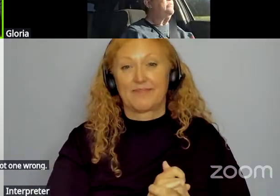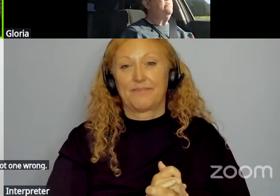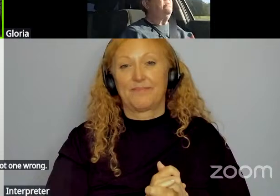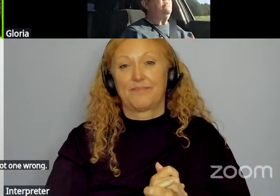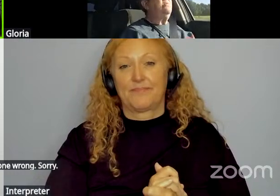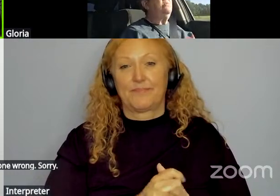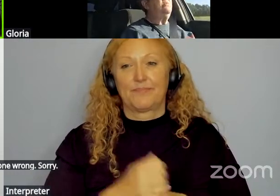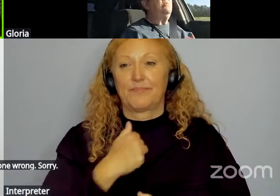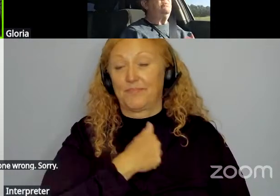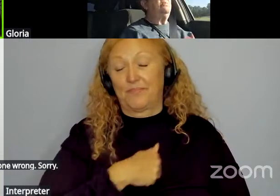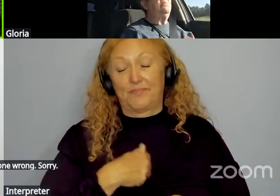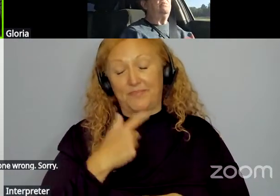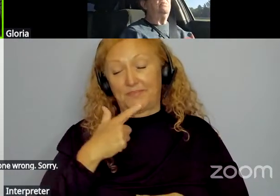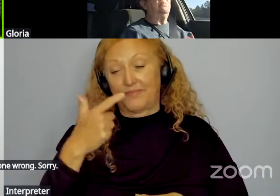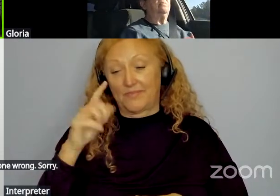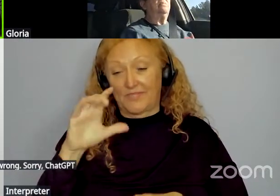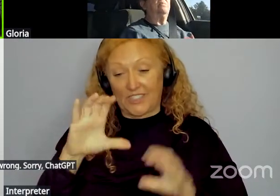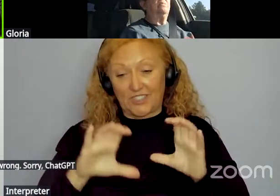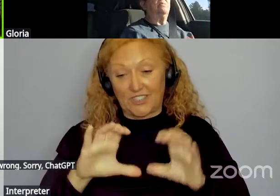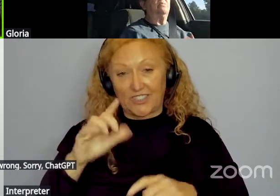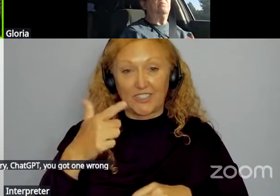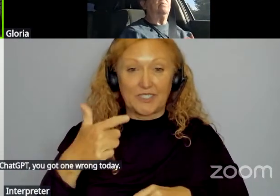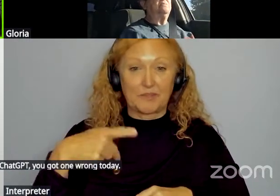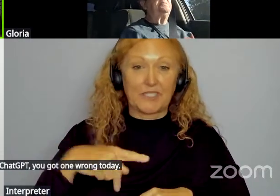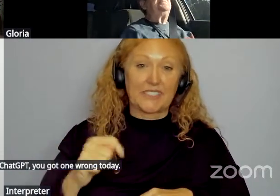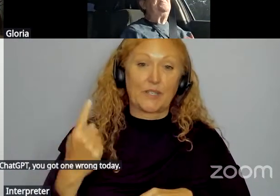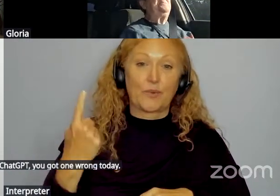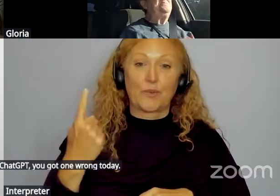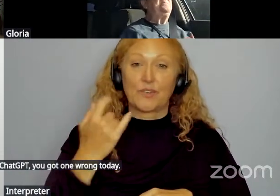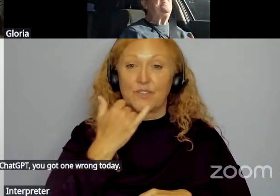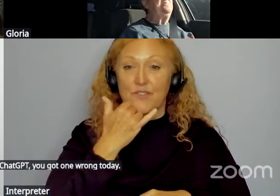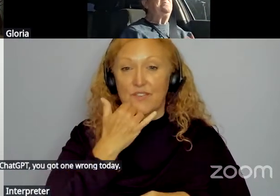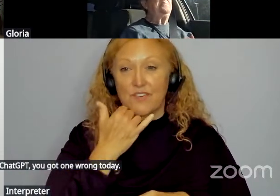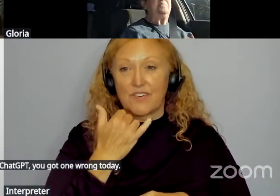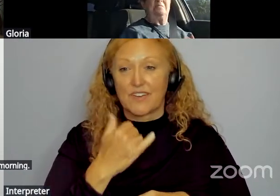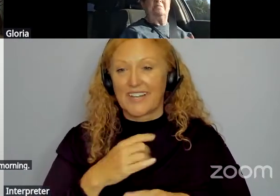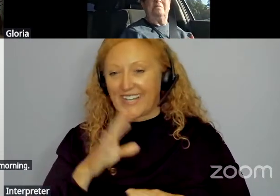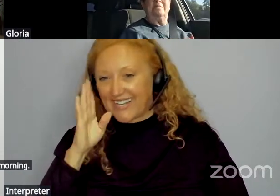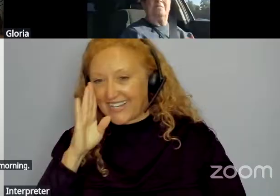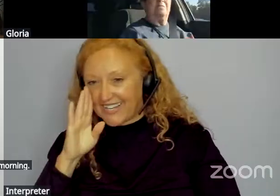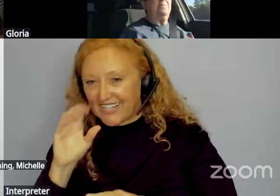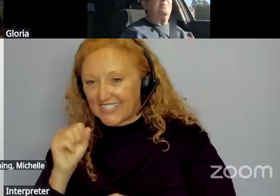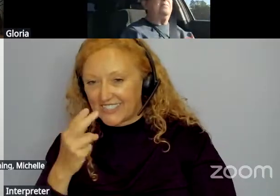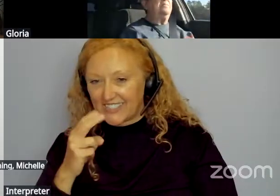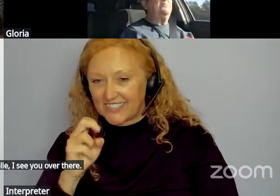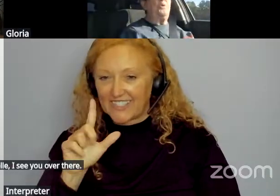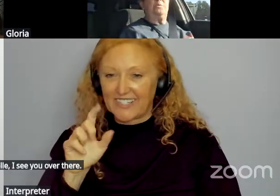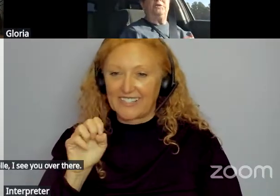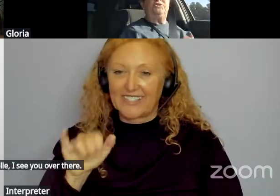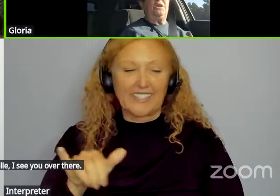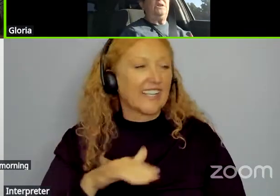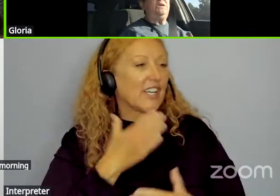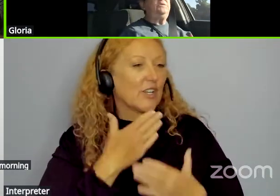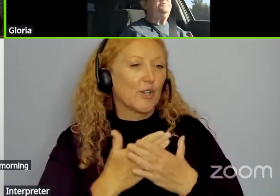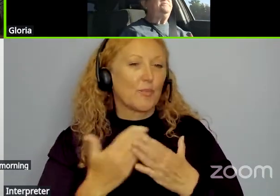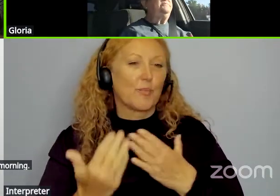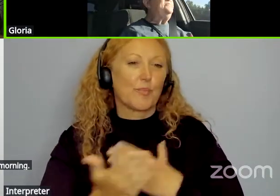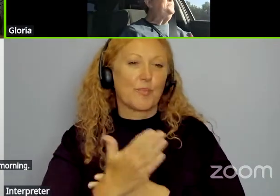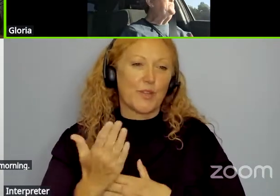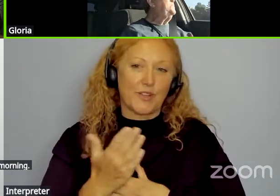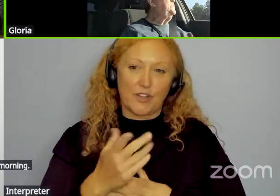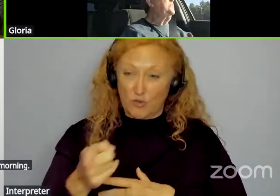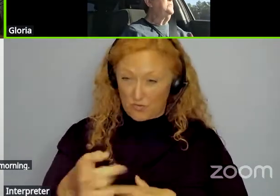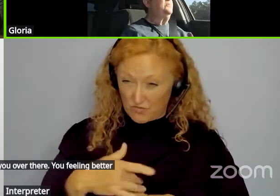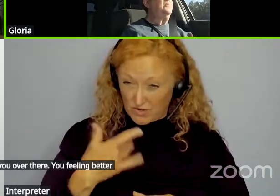Sorry, ChatGPT, you got one wrong today. Morning, Michelle. I see you over there. Good morning. You feeling